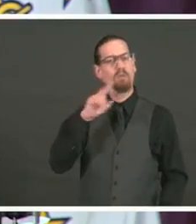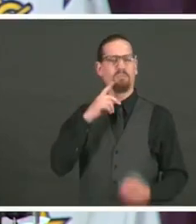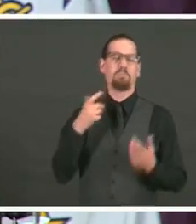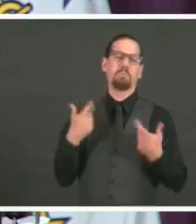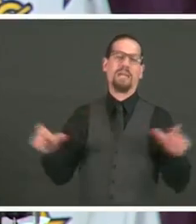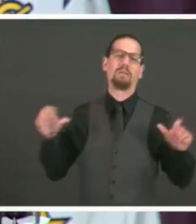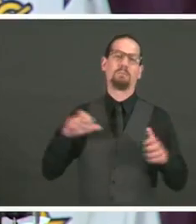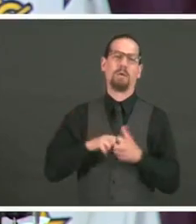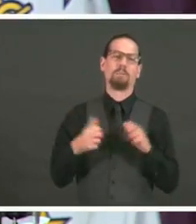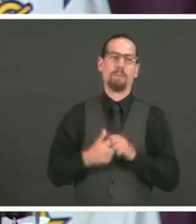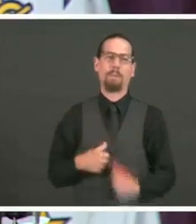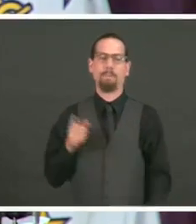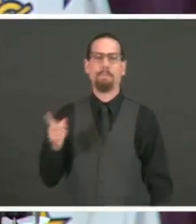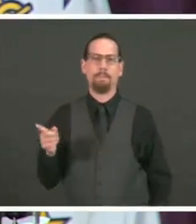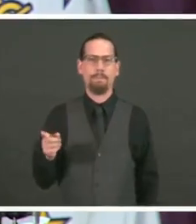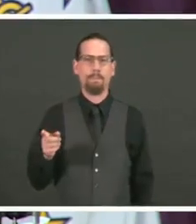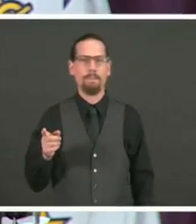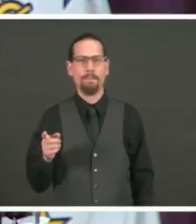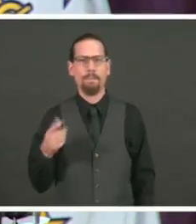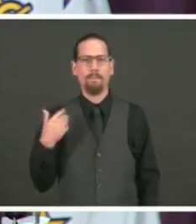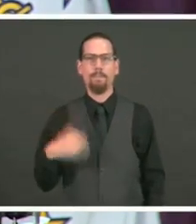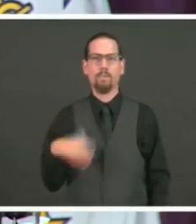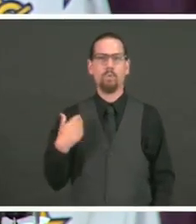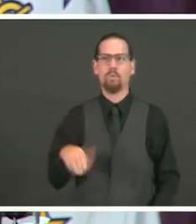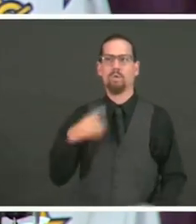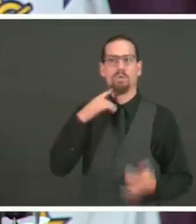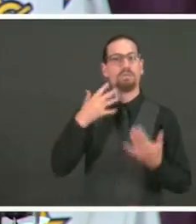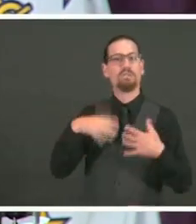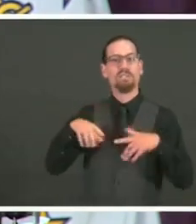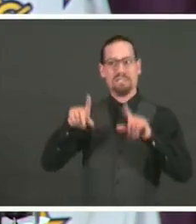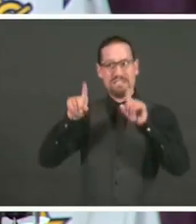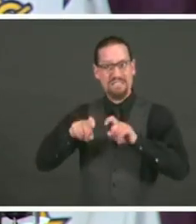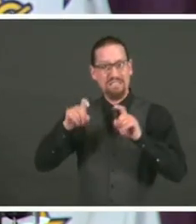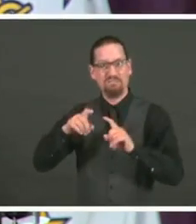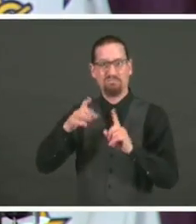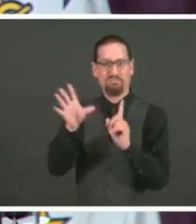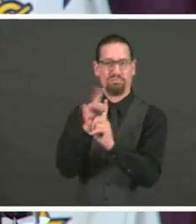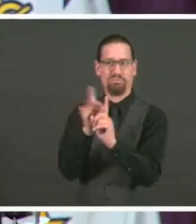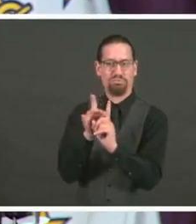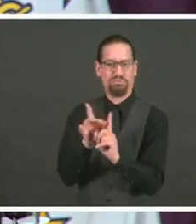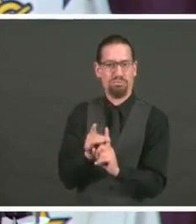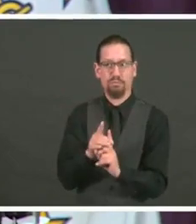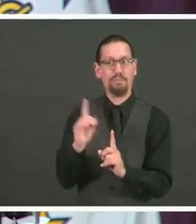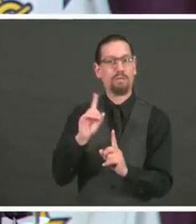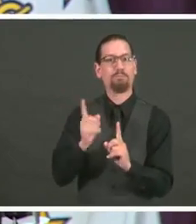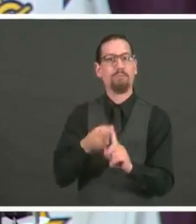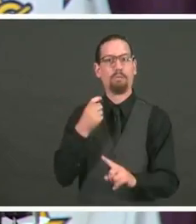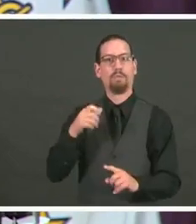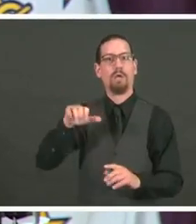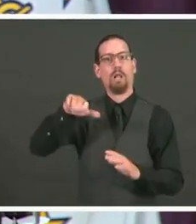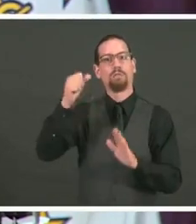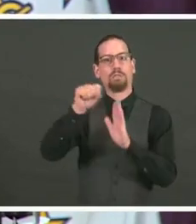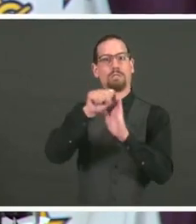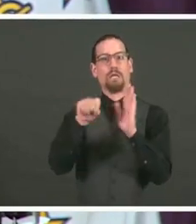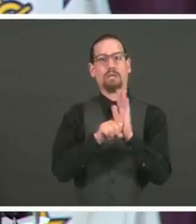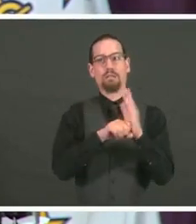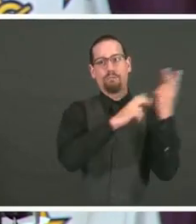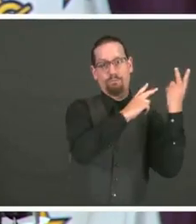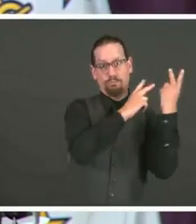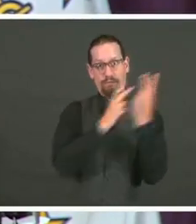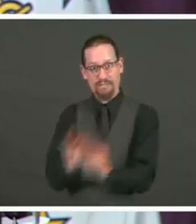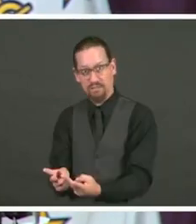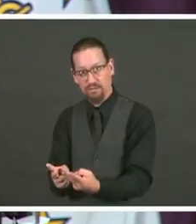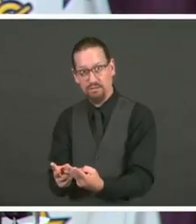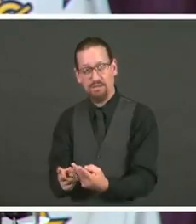I explained, many of our test positives are related to someone coming from another state. The same is true for bars,